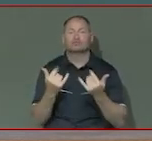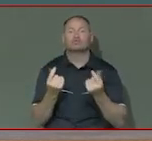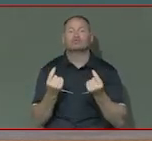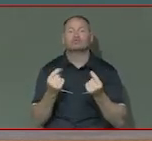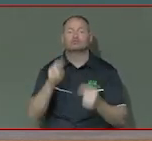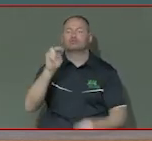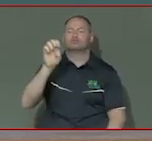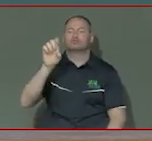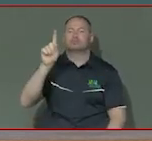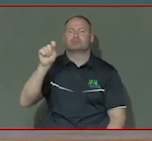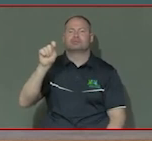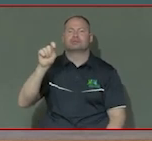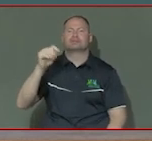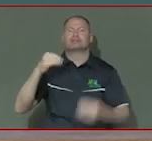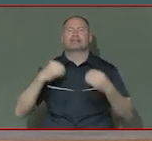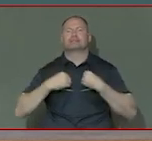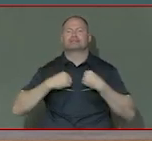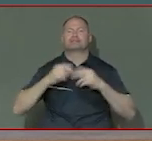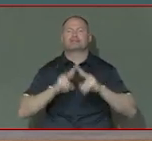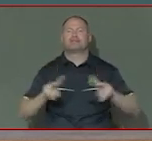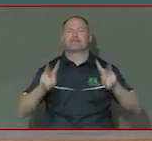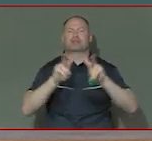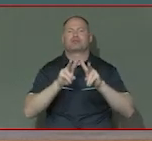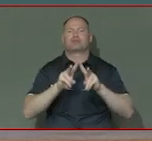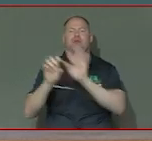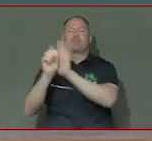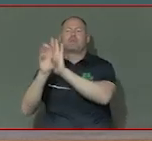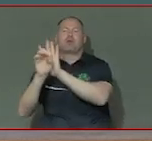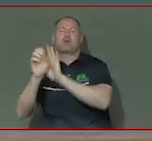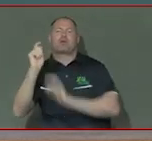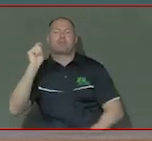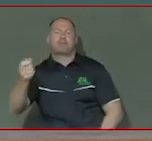value and your market price in your answer.